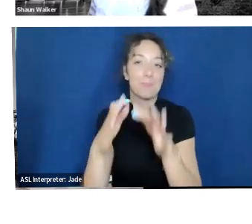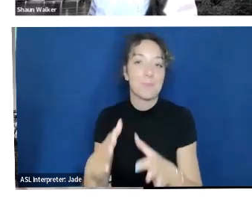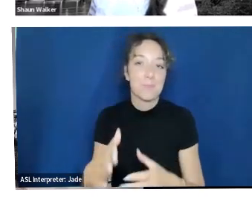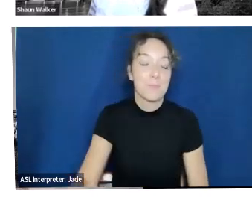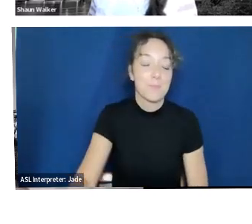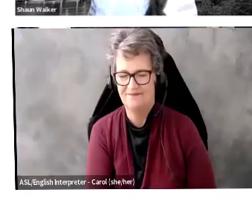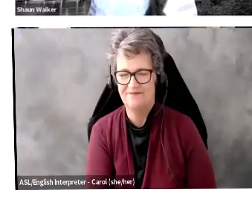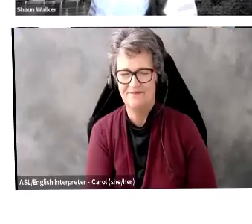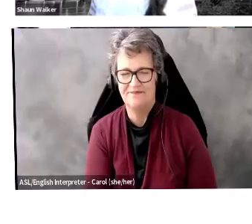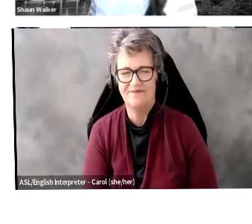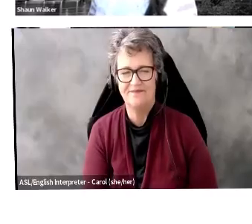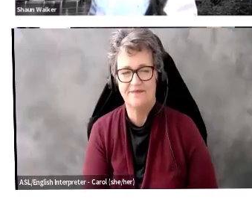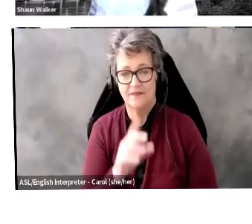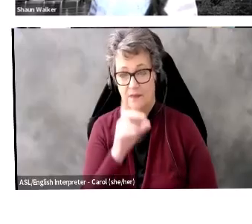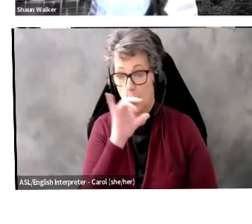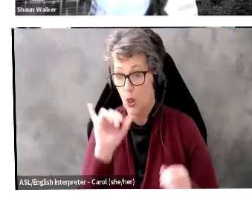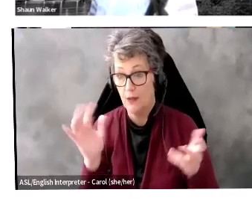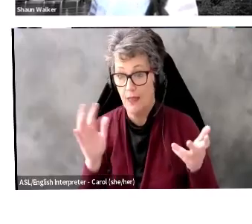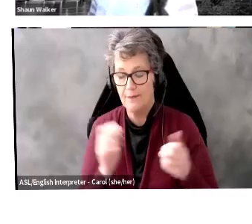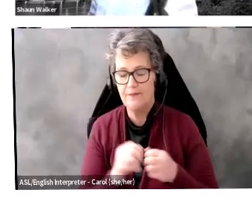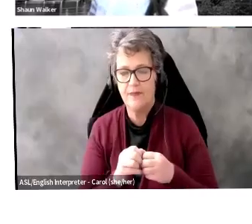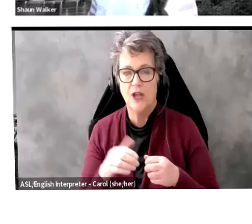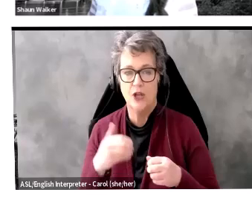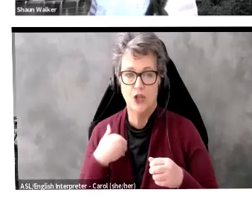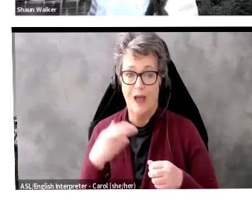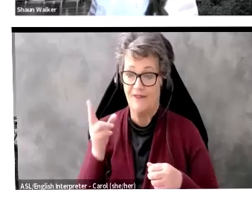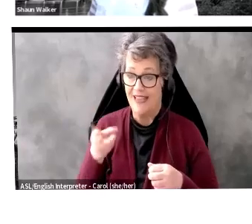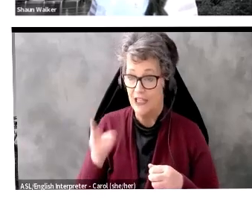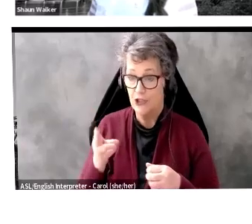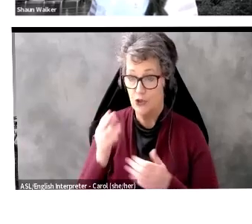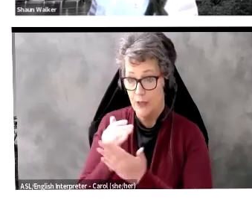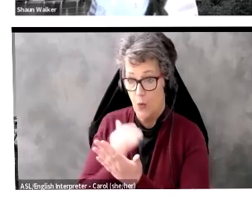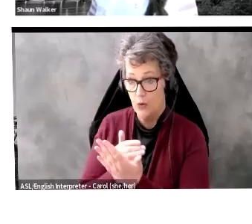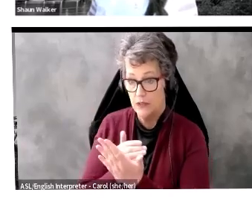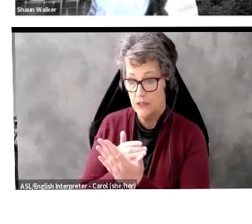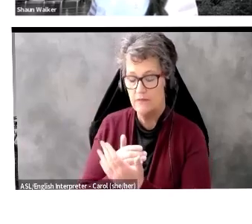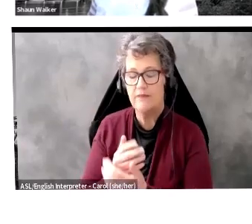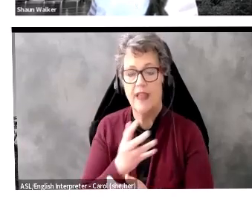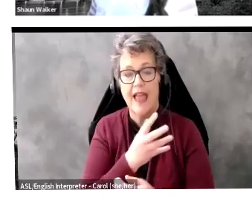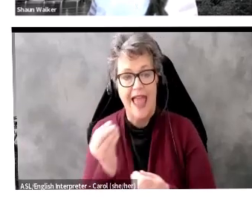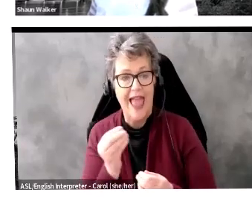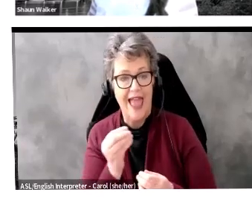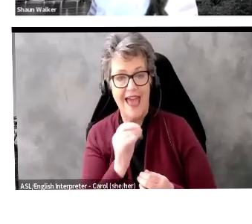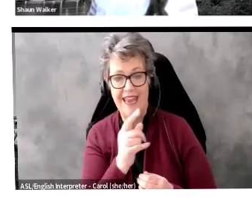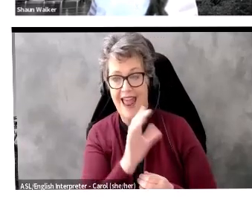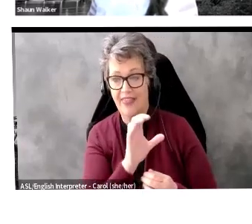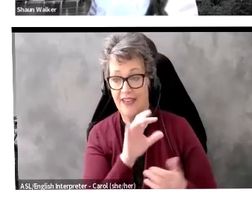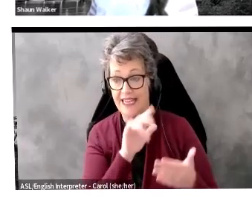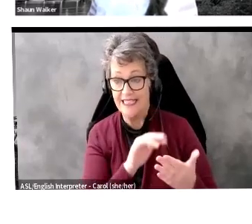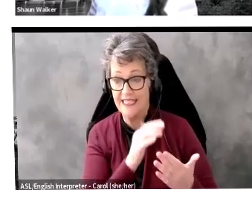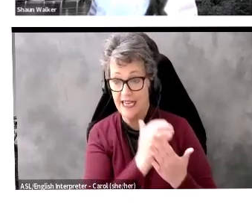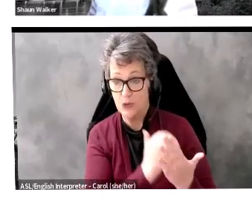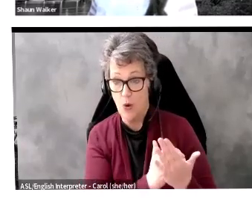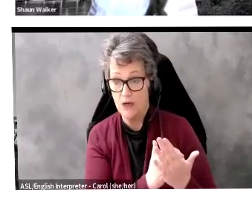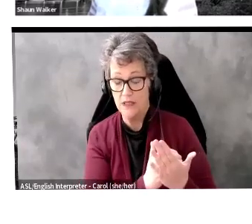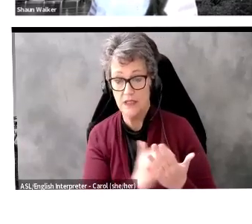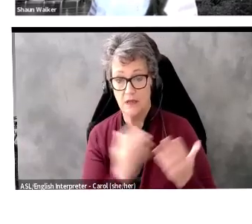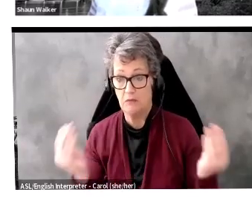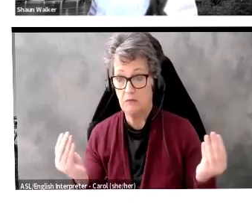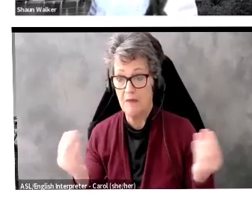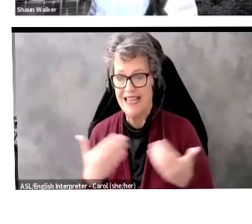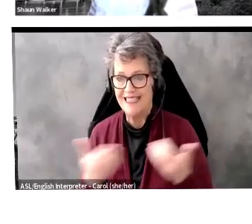what that looks like, though, is that you have a history course and an ethnic studies course. They are